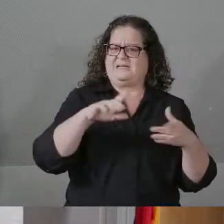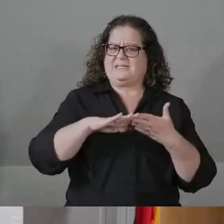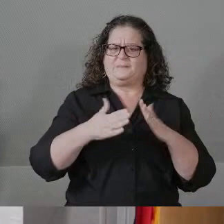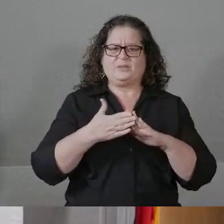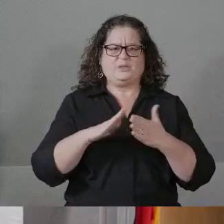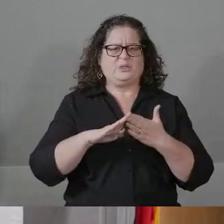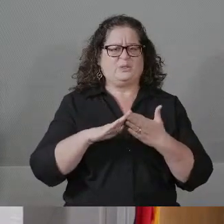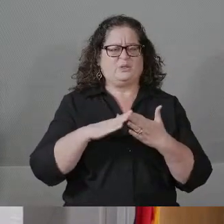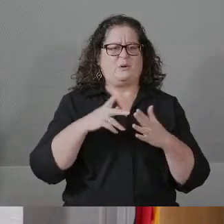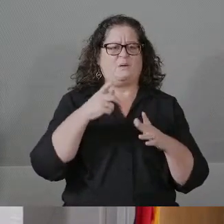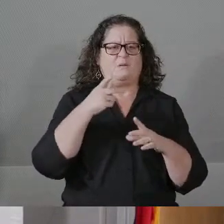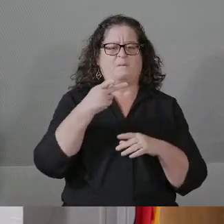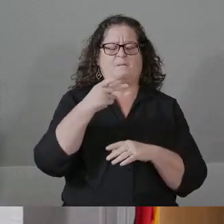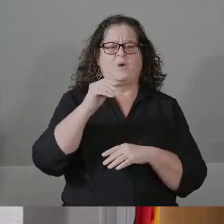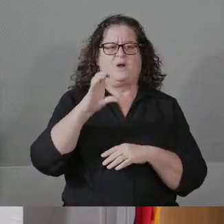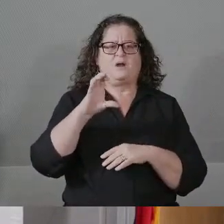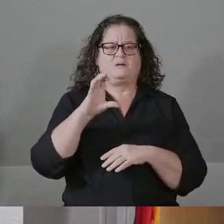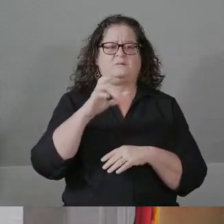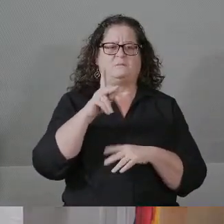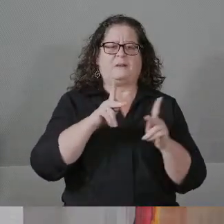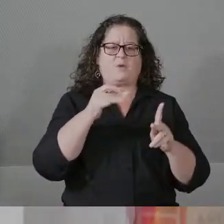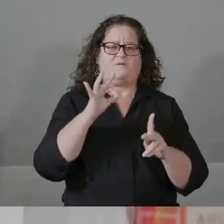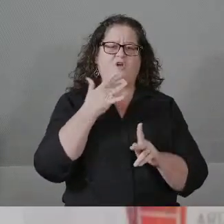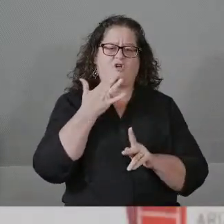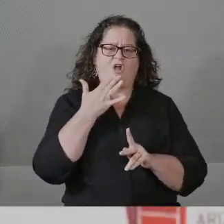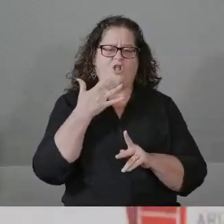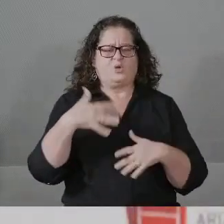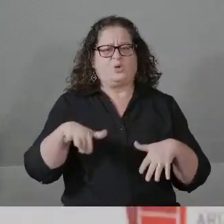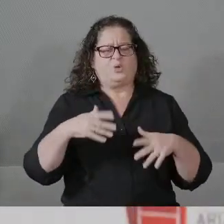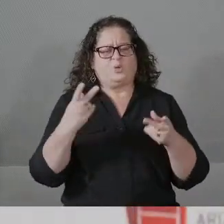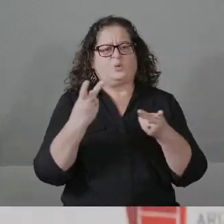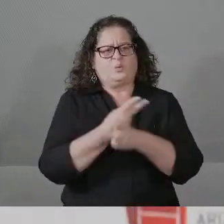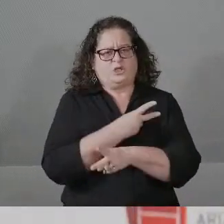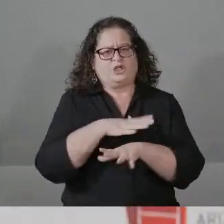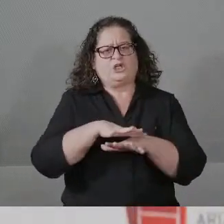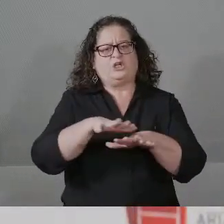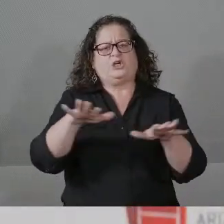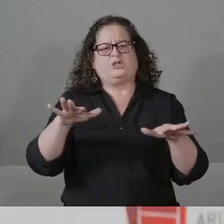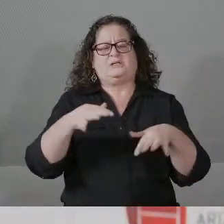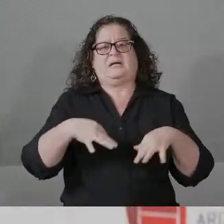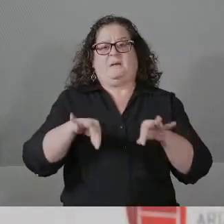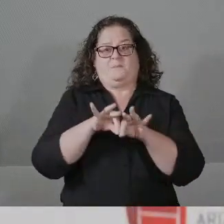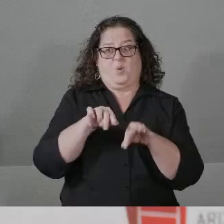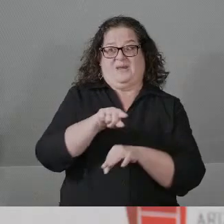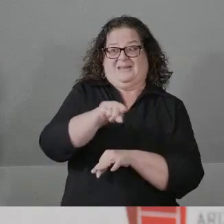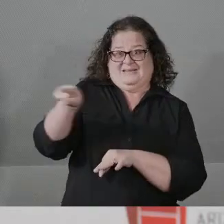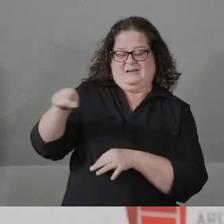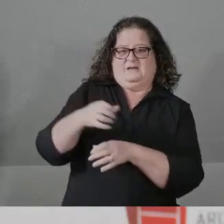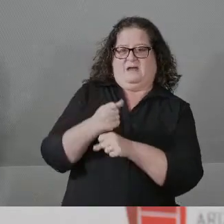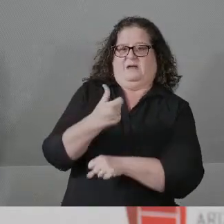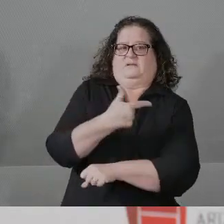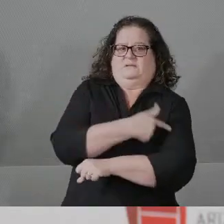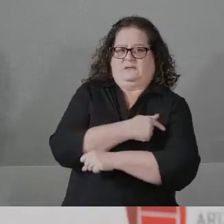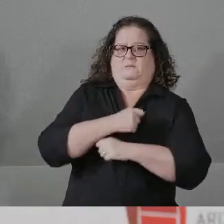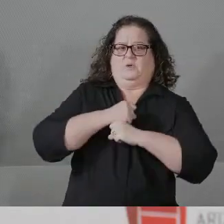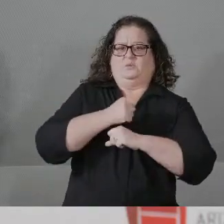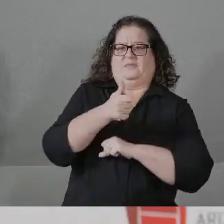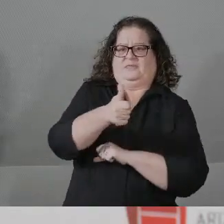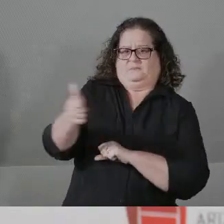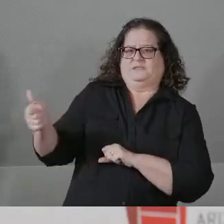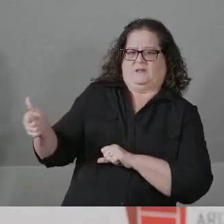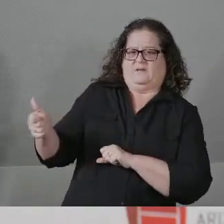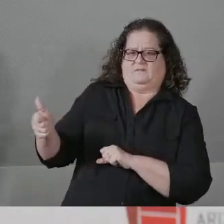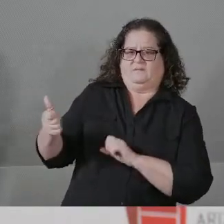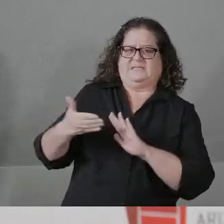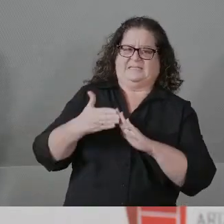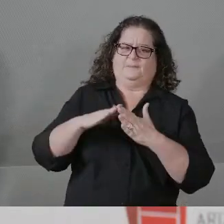they consider the vaccine to protect themselves and to help reach community-wide immunity together. We